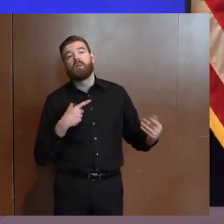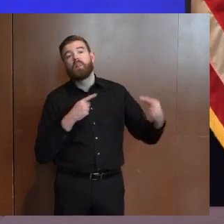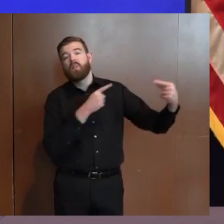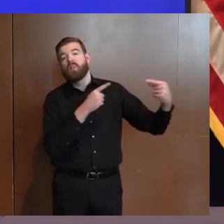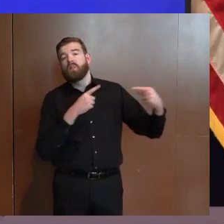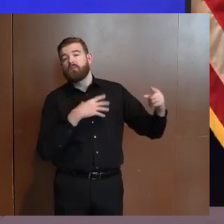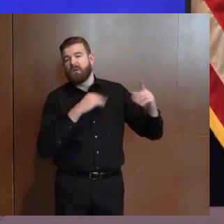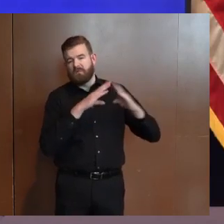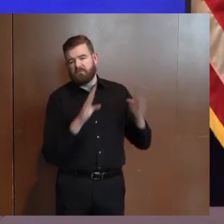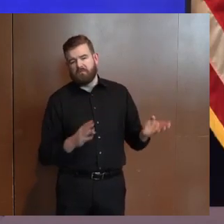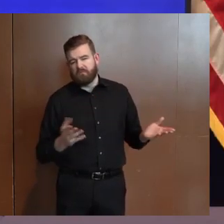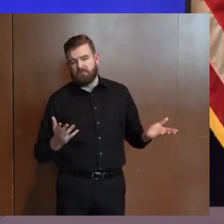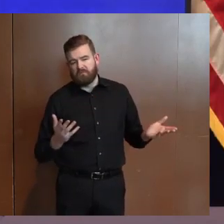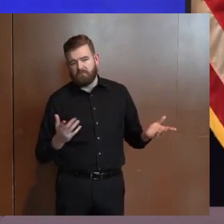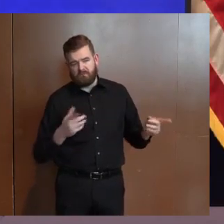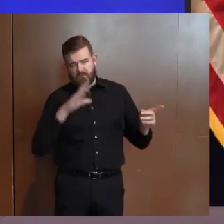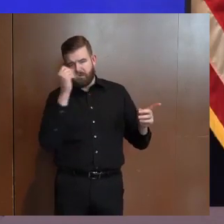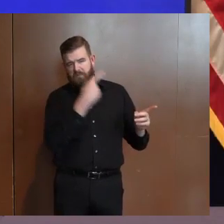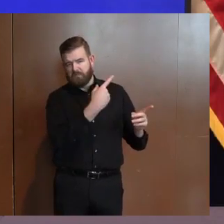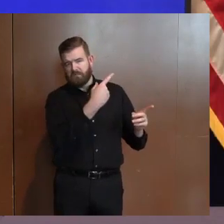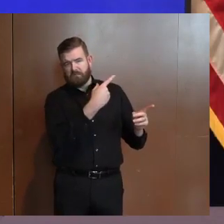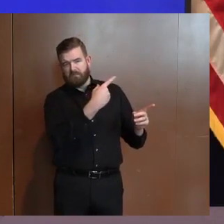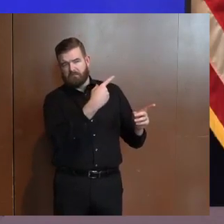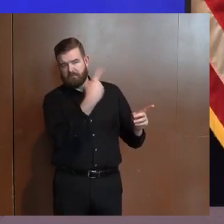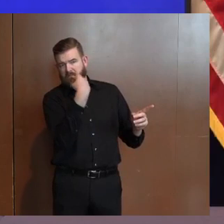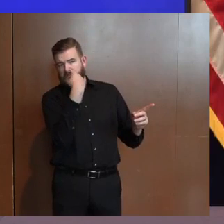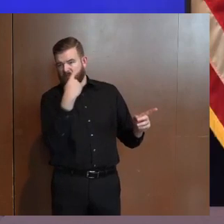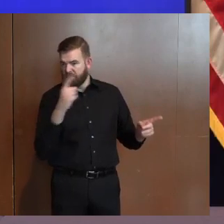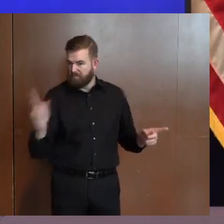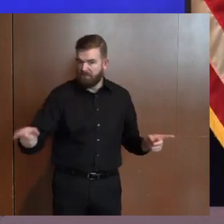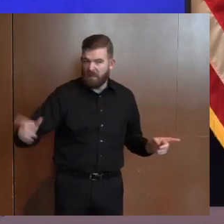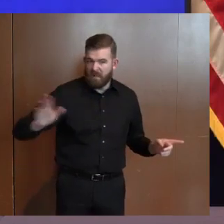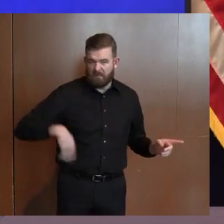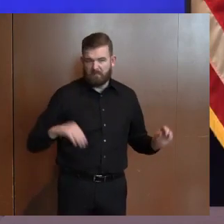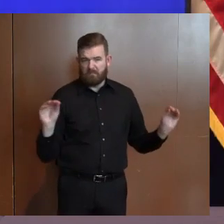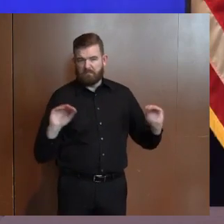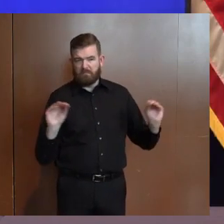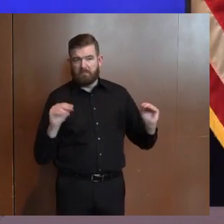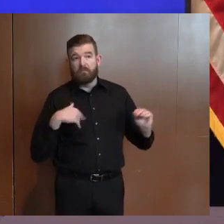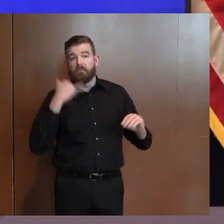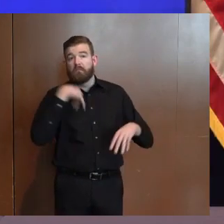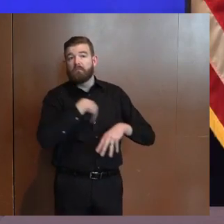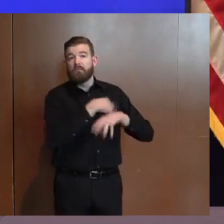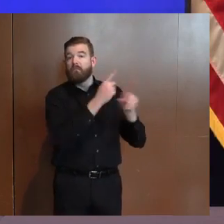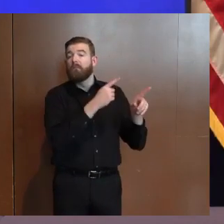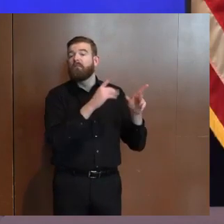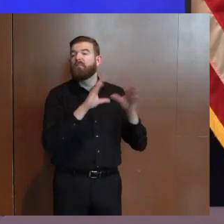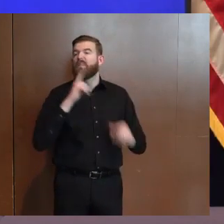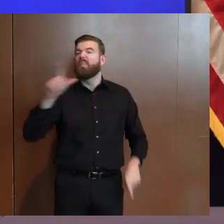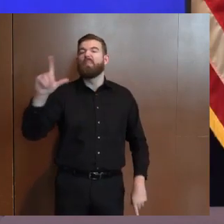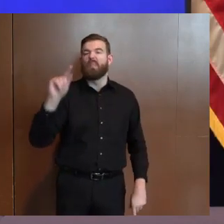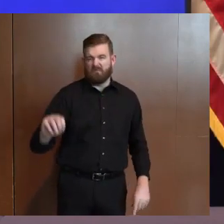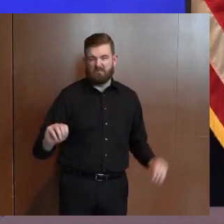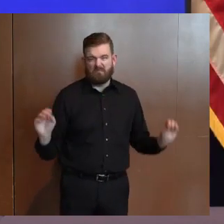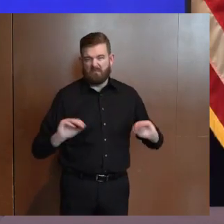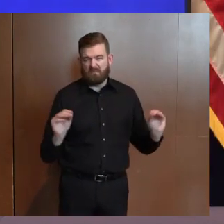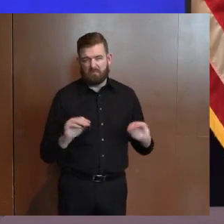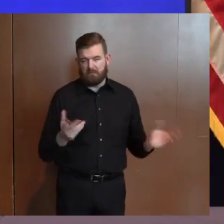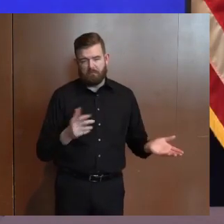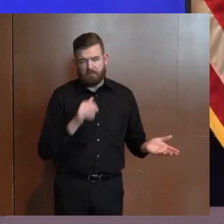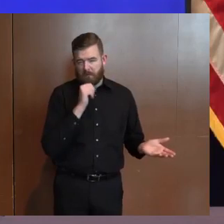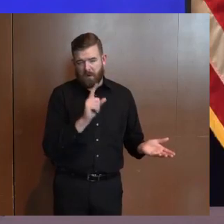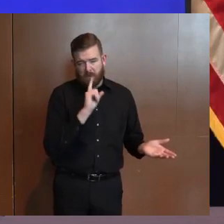the president, I have to say, by the way, you guys were late, otherwise we wouldn't be. It hasn't come up ever, because it isn't true. And so with all due